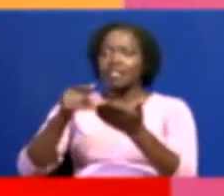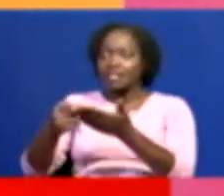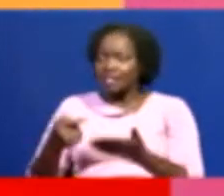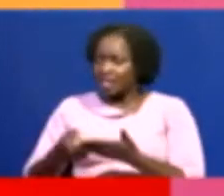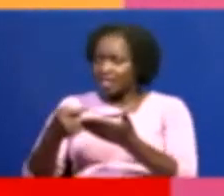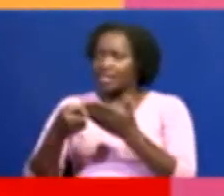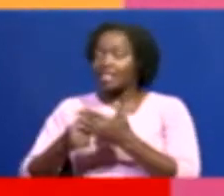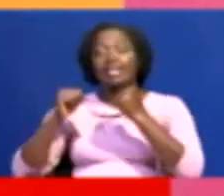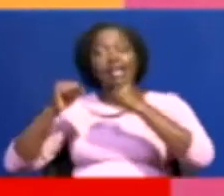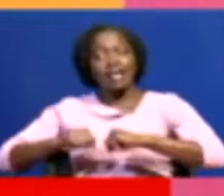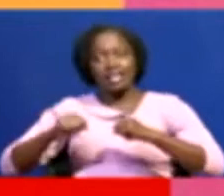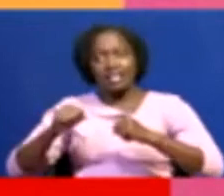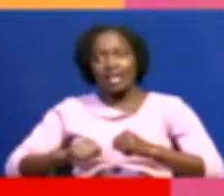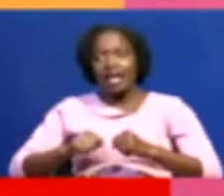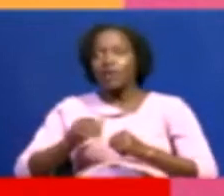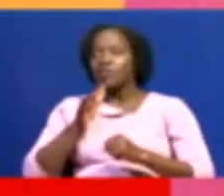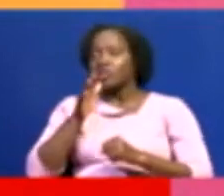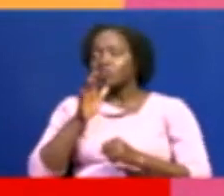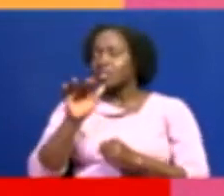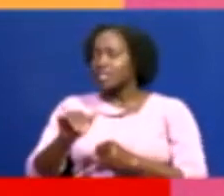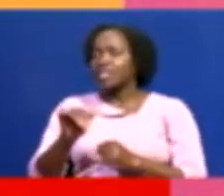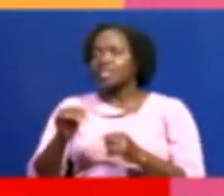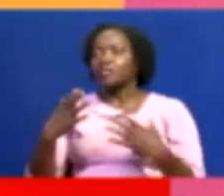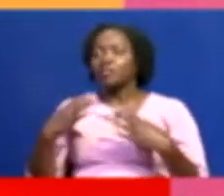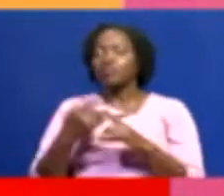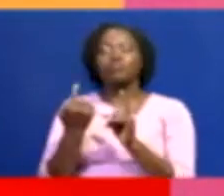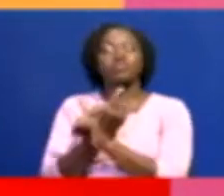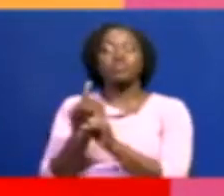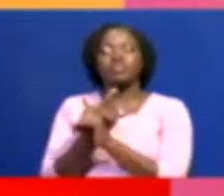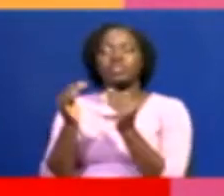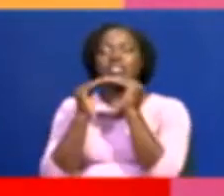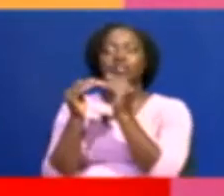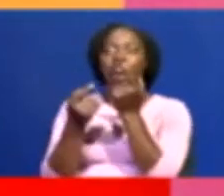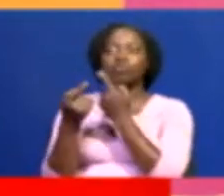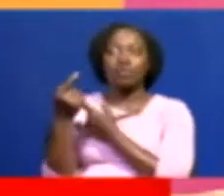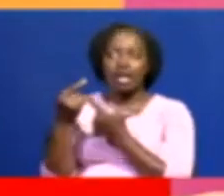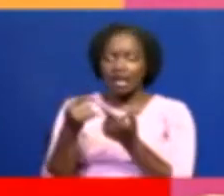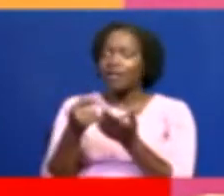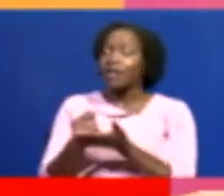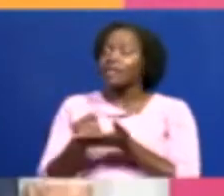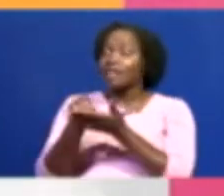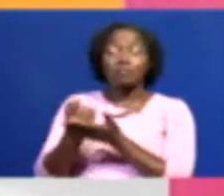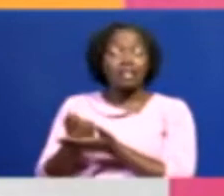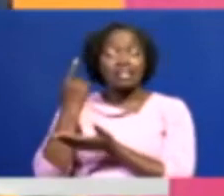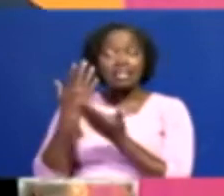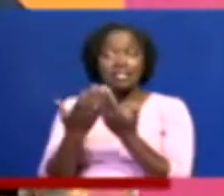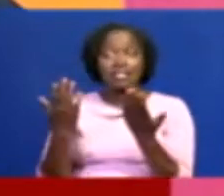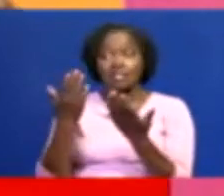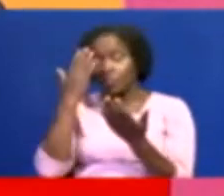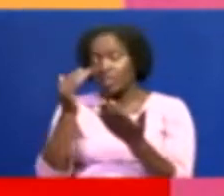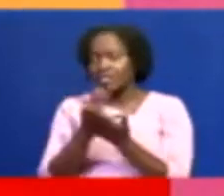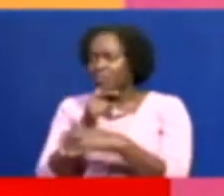the sentiment that we can have people from different jurisdictions to come in and help us understand things, because sometimes